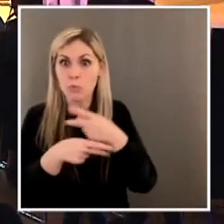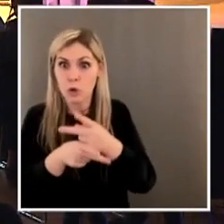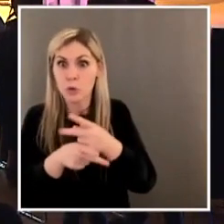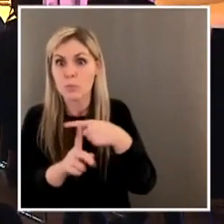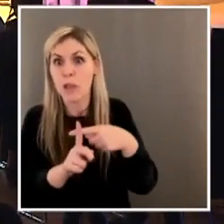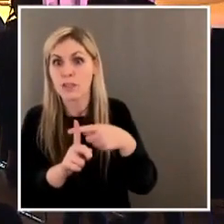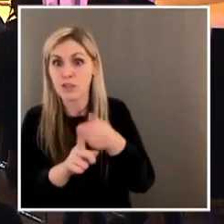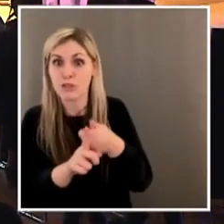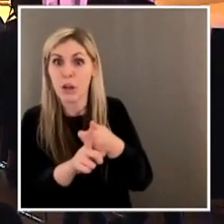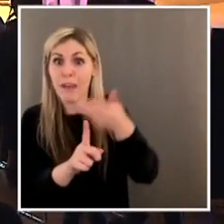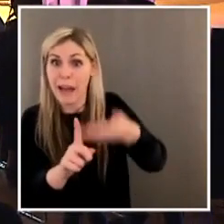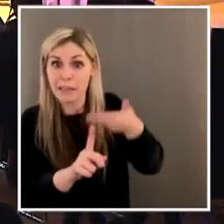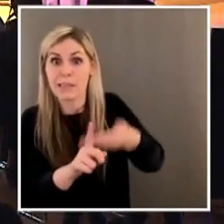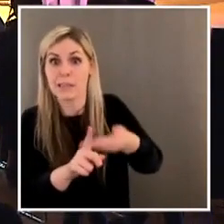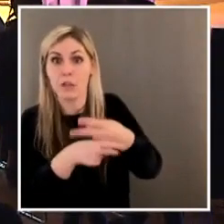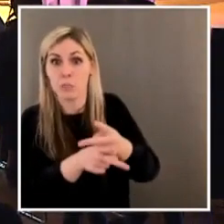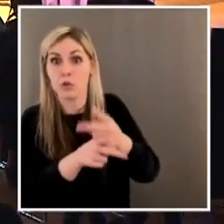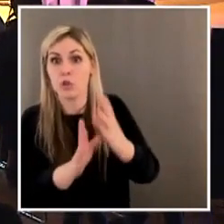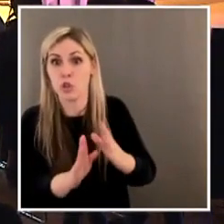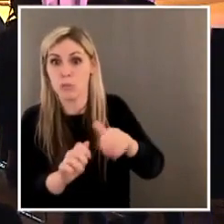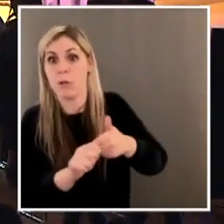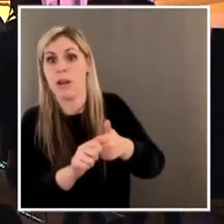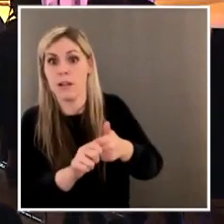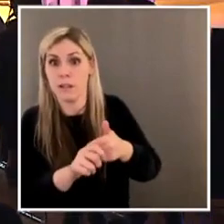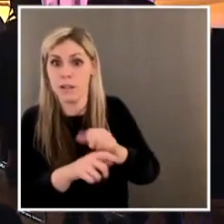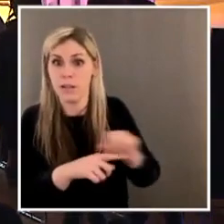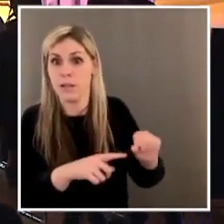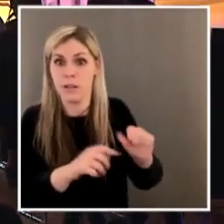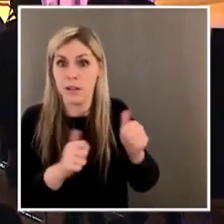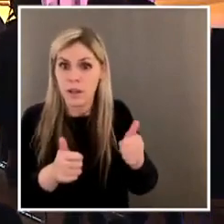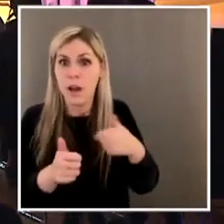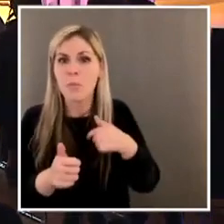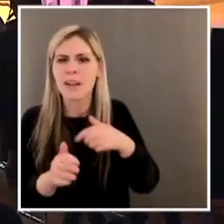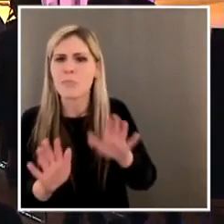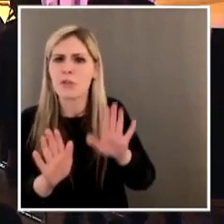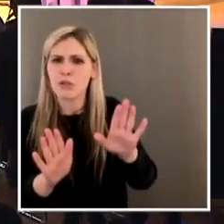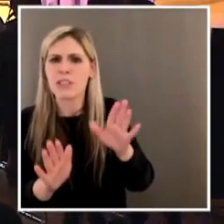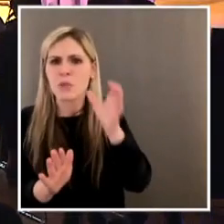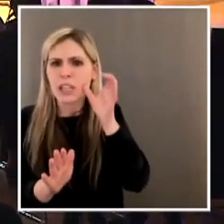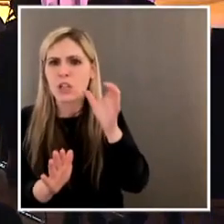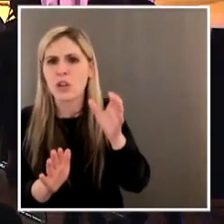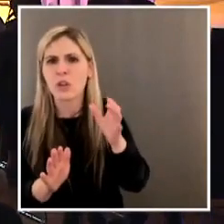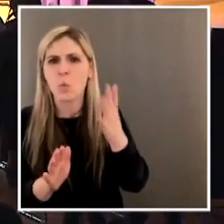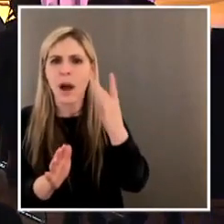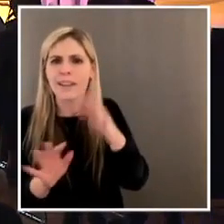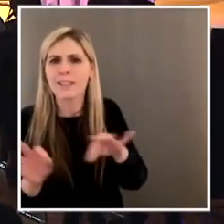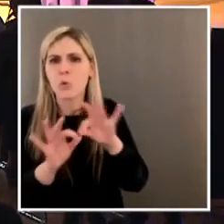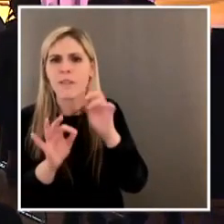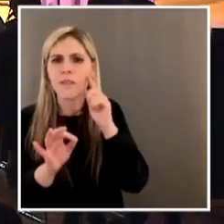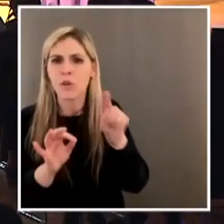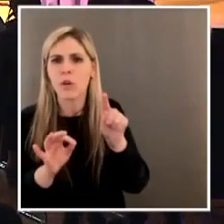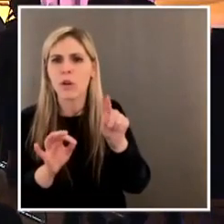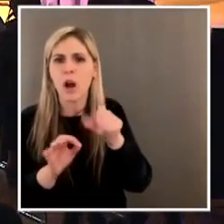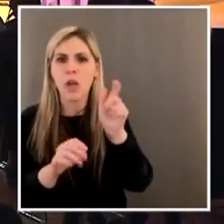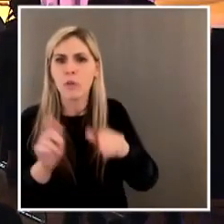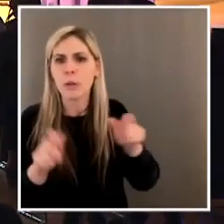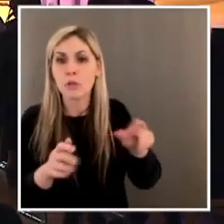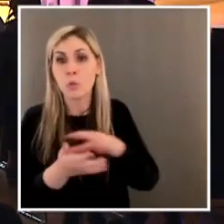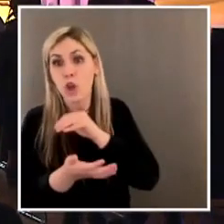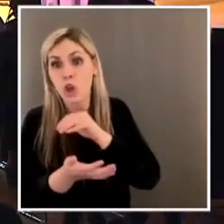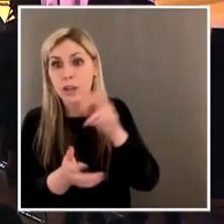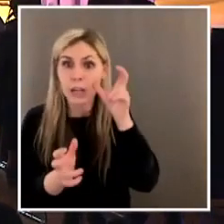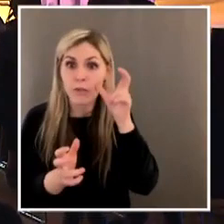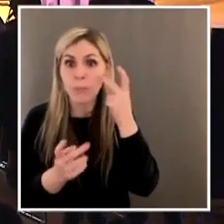the producer of that work. I'd love to also hear you talk about why it's important for others to learn, hear from, and